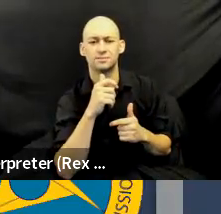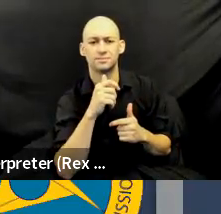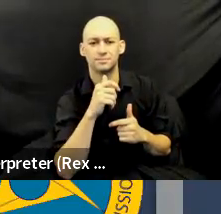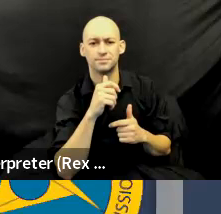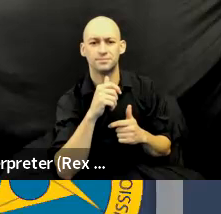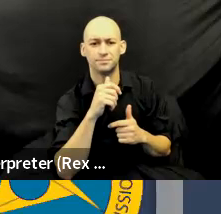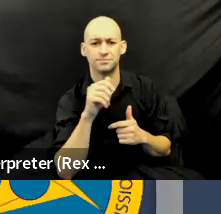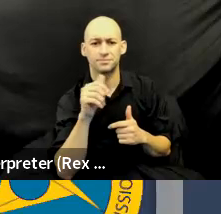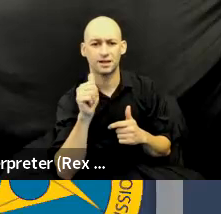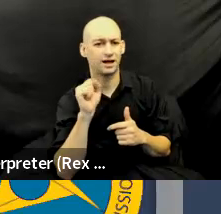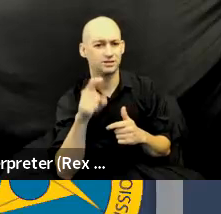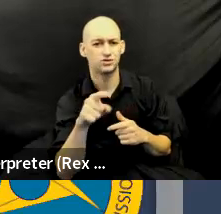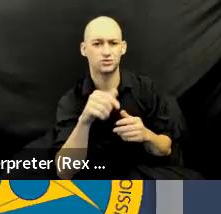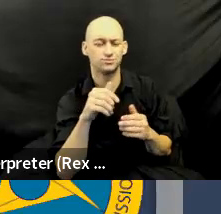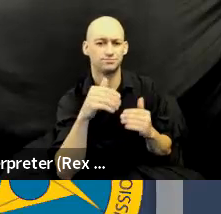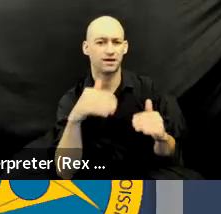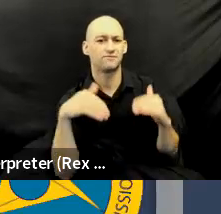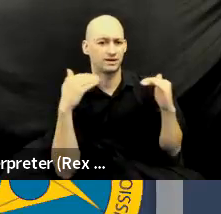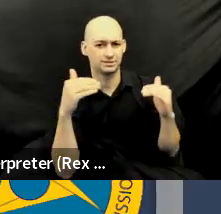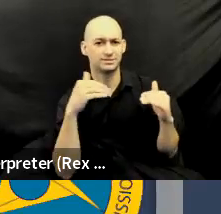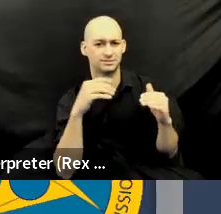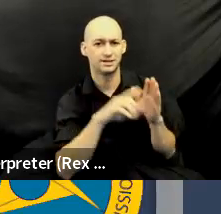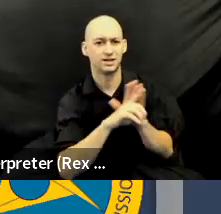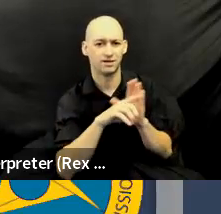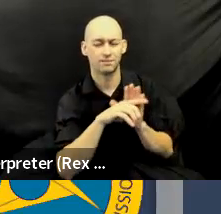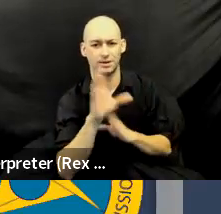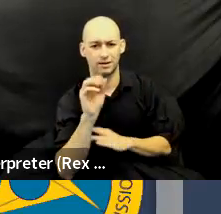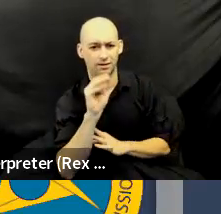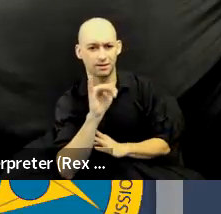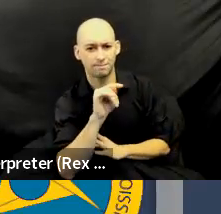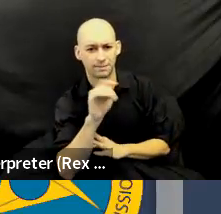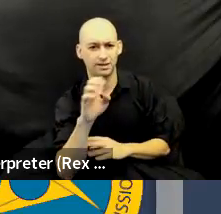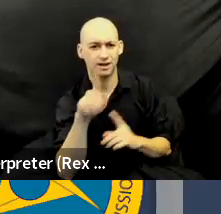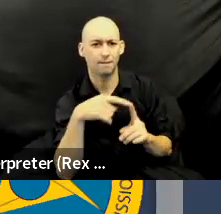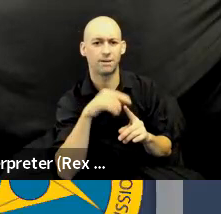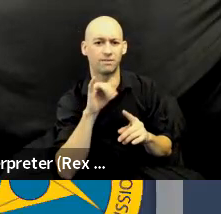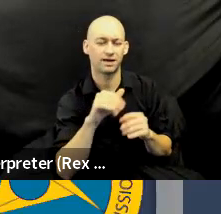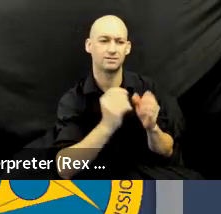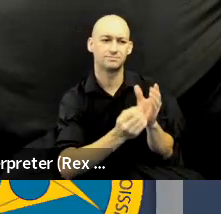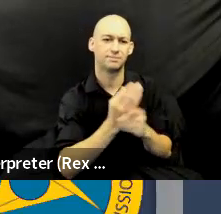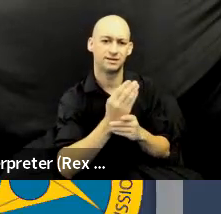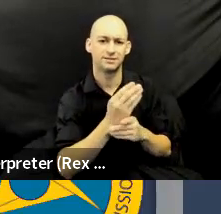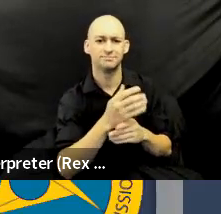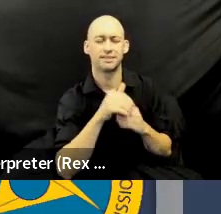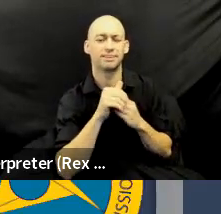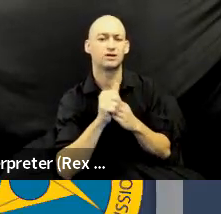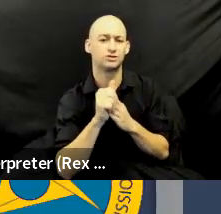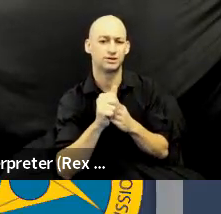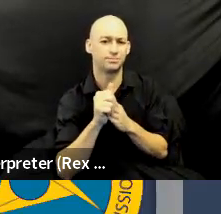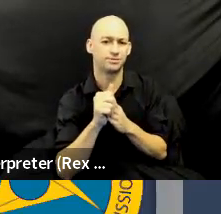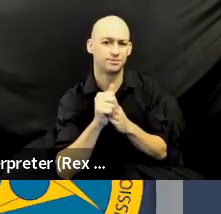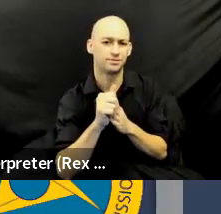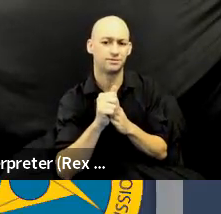as you advance in your development of your committee about this expanded leadership concept. I know it's a